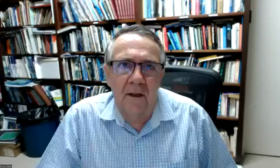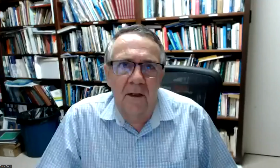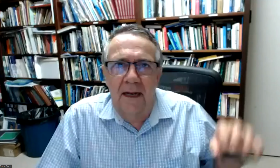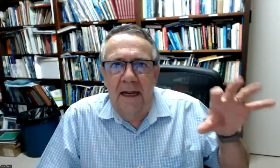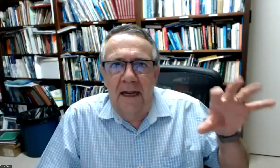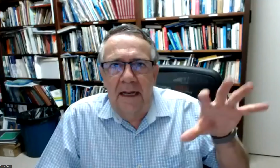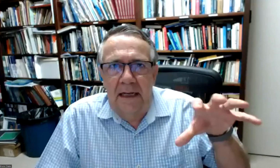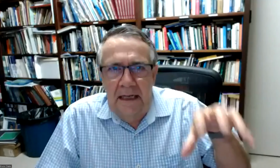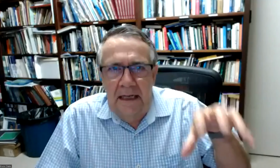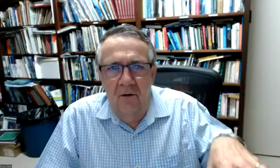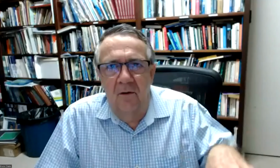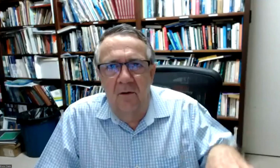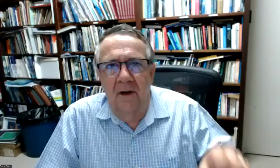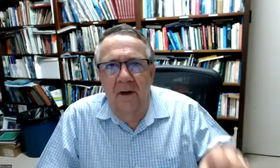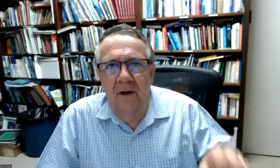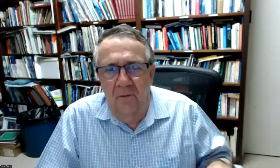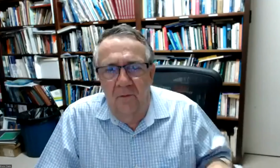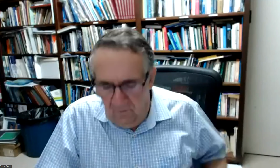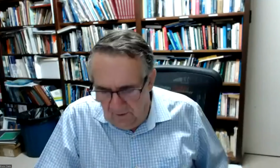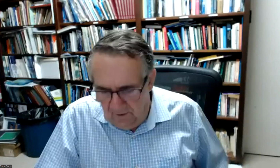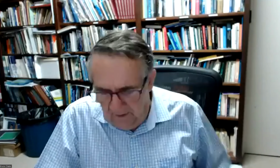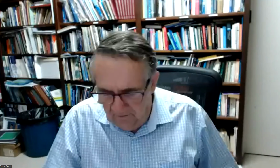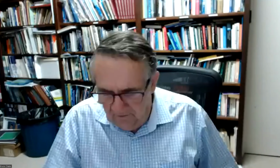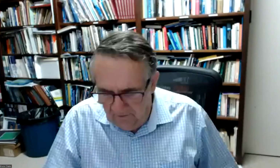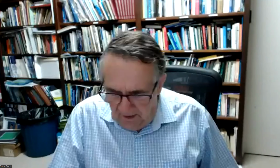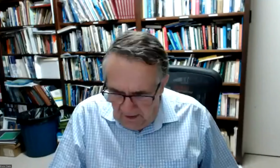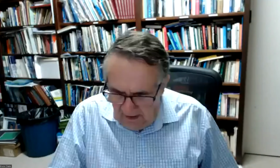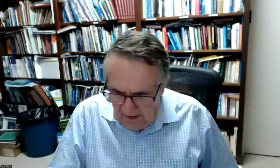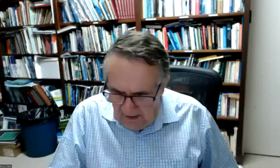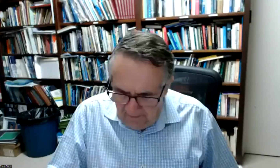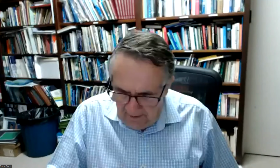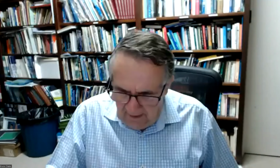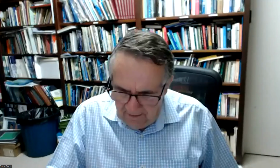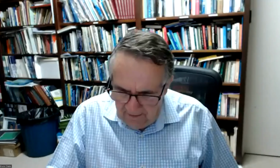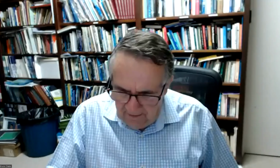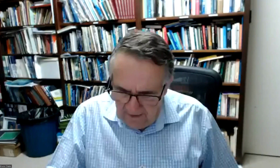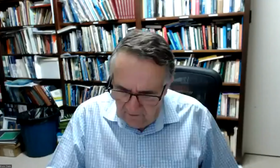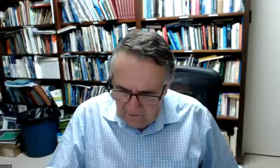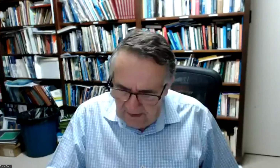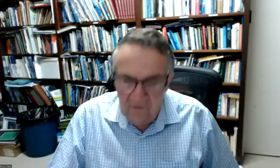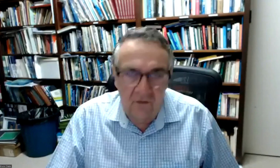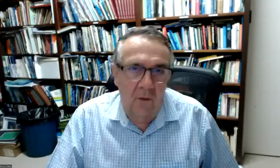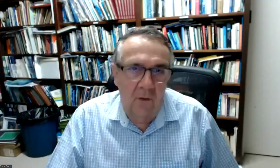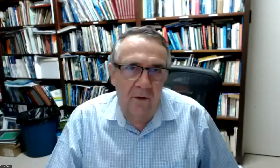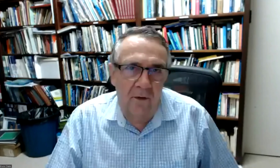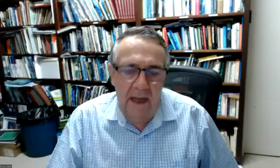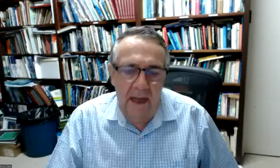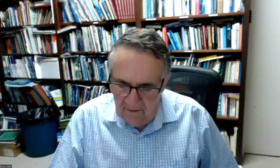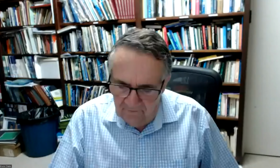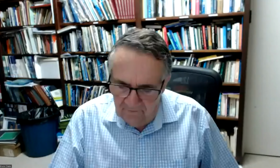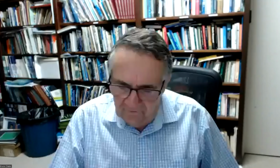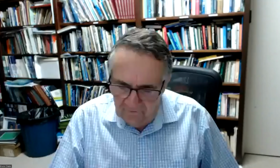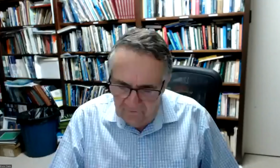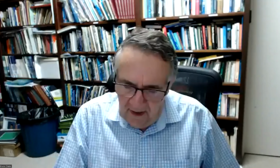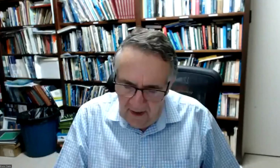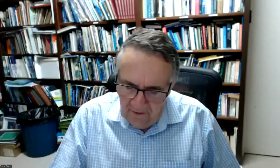can be done in rural areas for rural areas. And that's to make sure that we